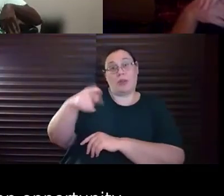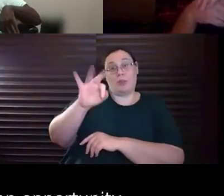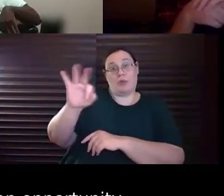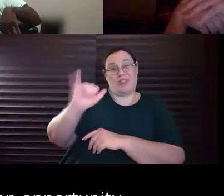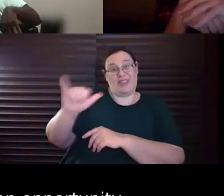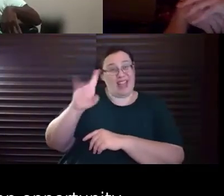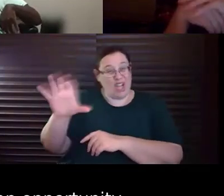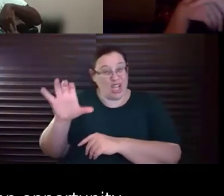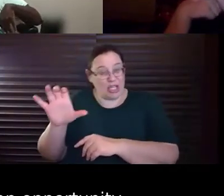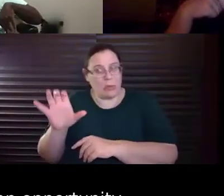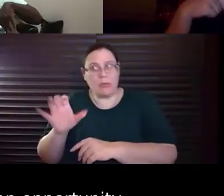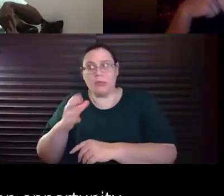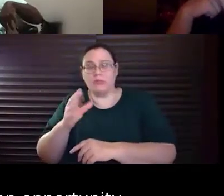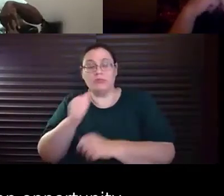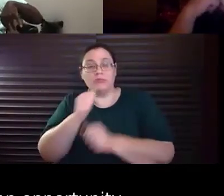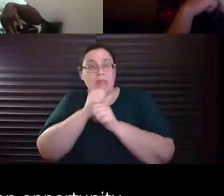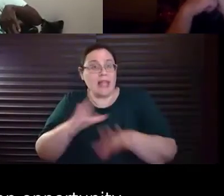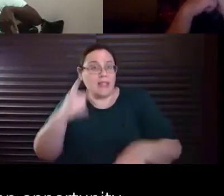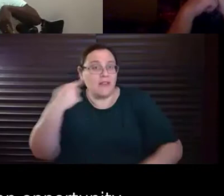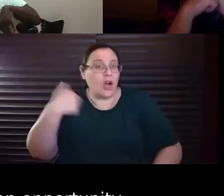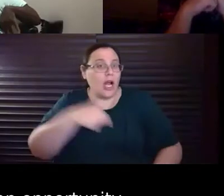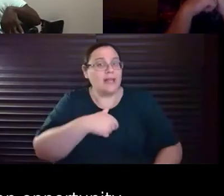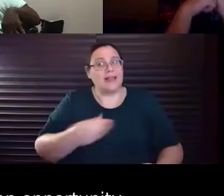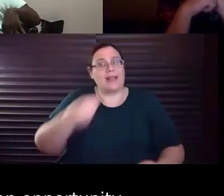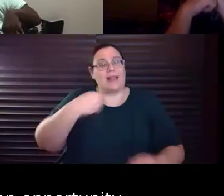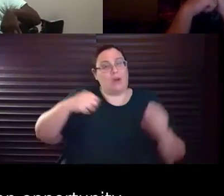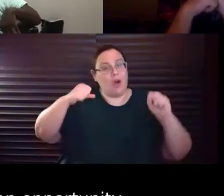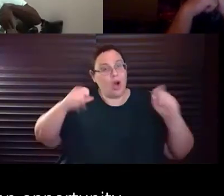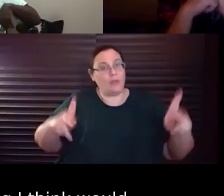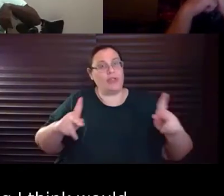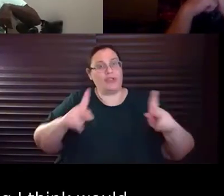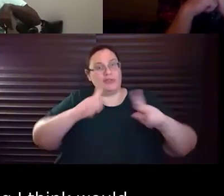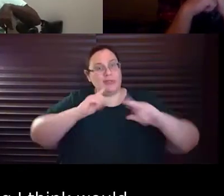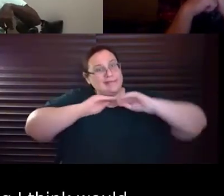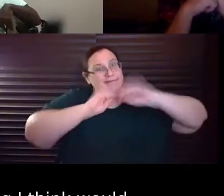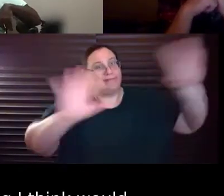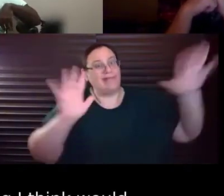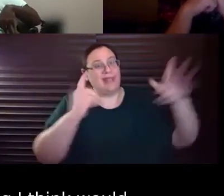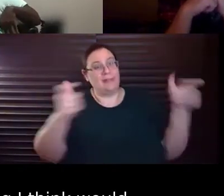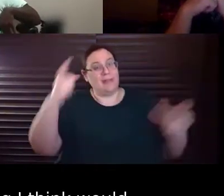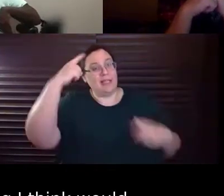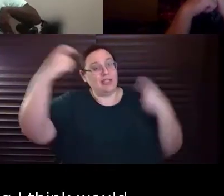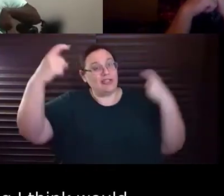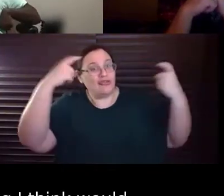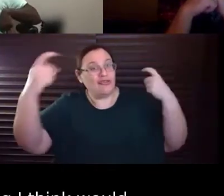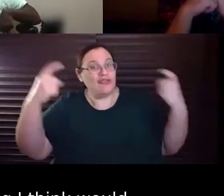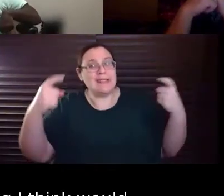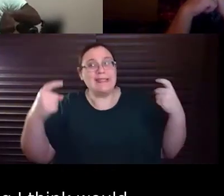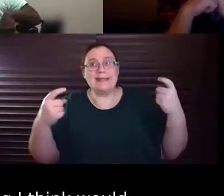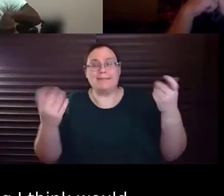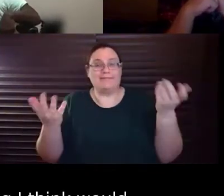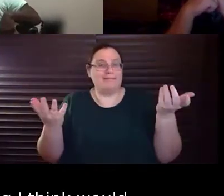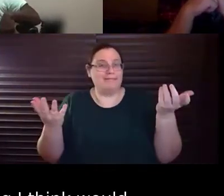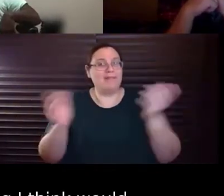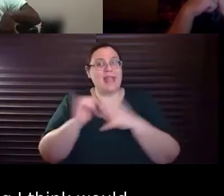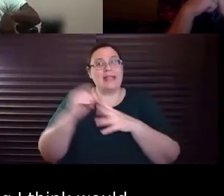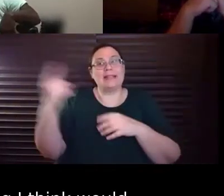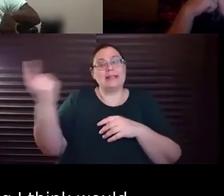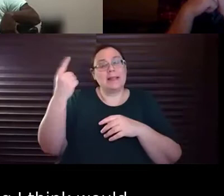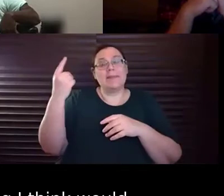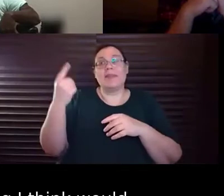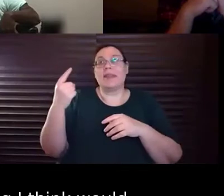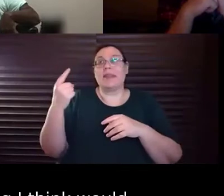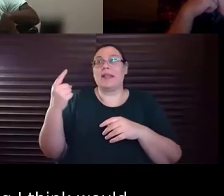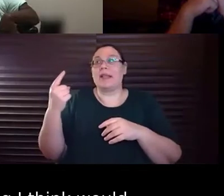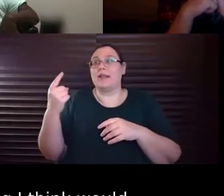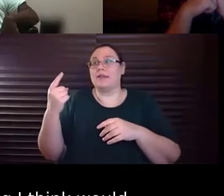the opportunity to catapult this dream. But it was something that I think was always